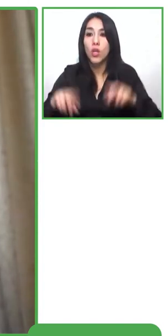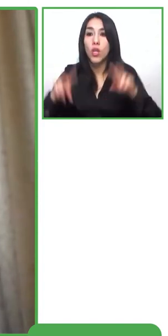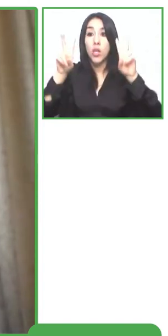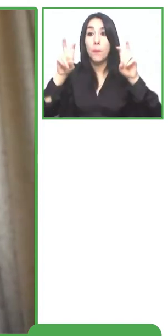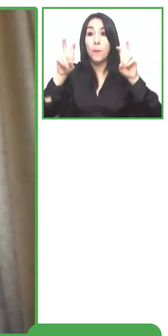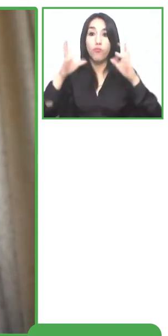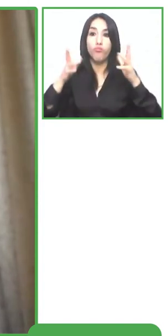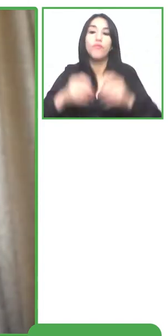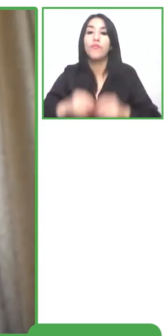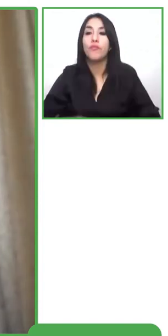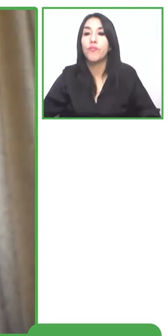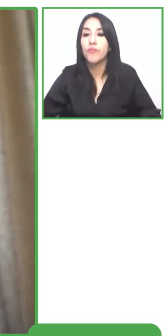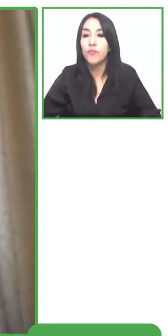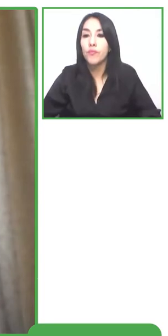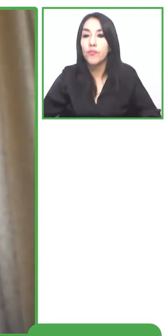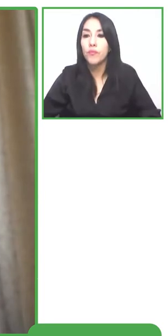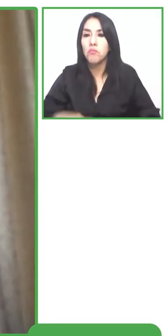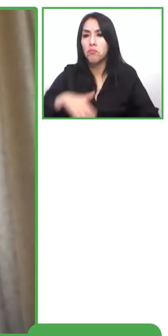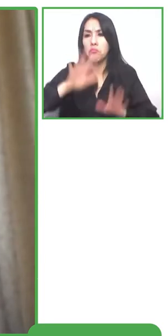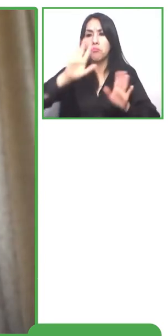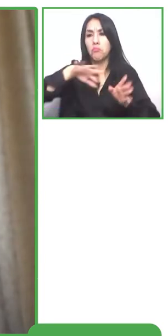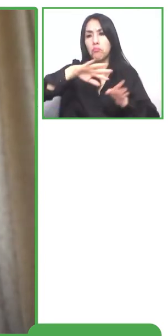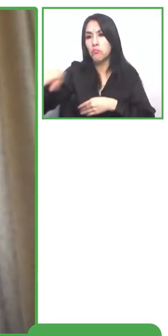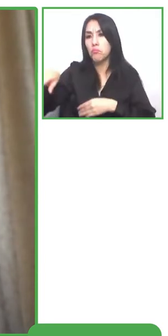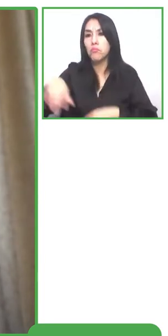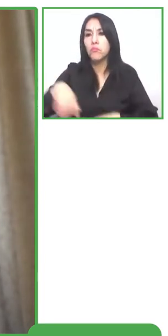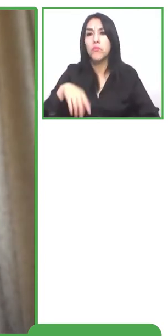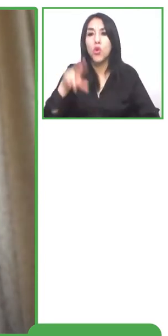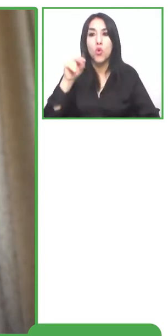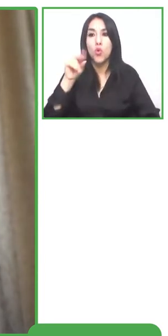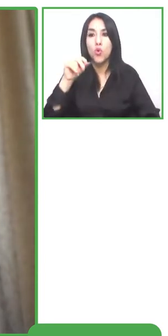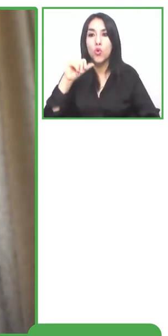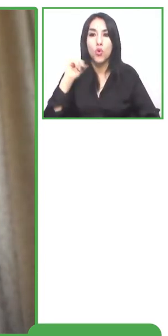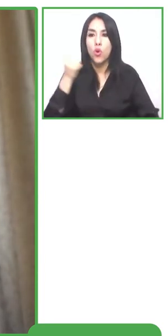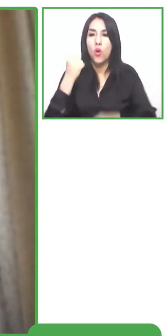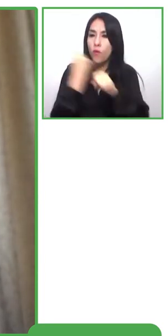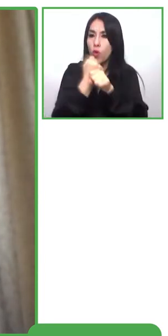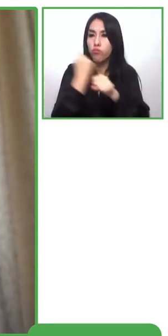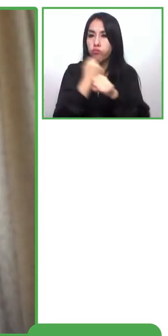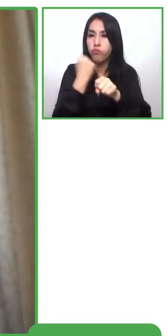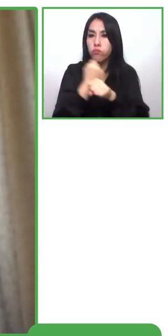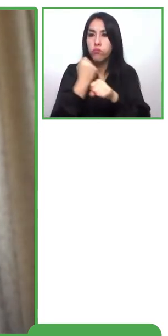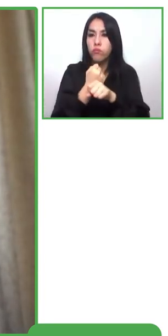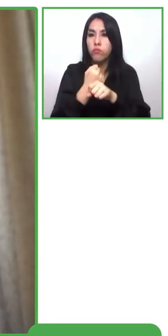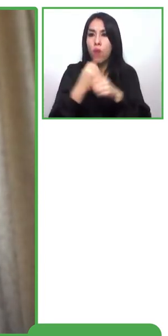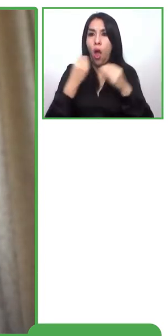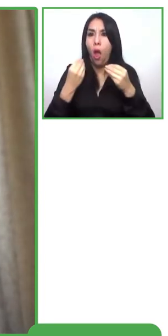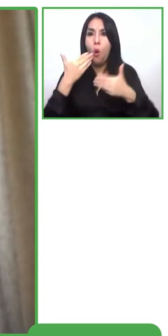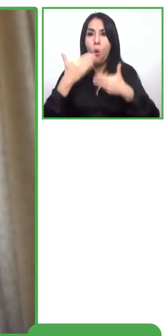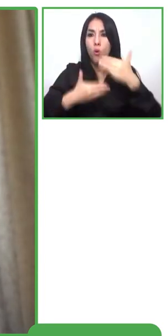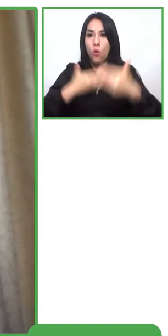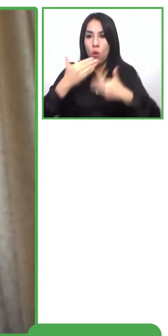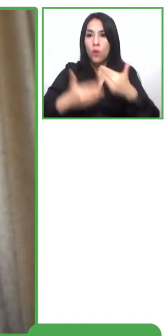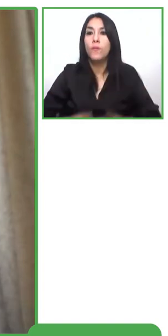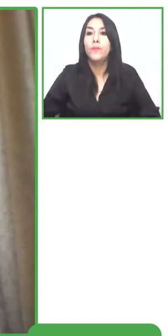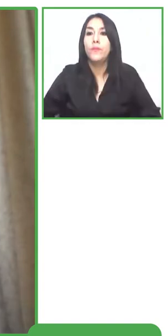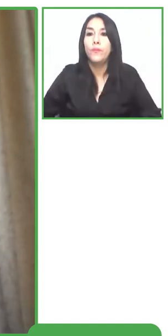won't be left aside because we have been working strongly on disabilities and